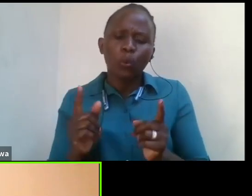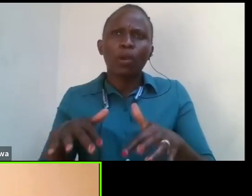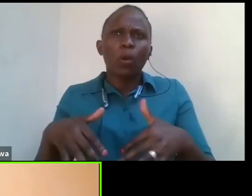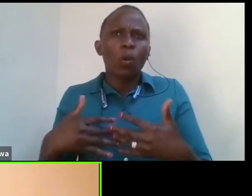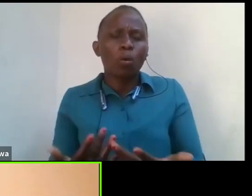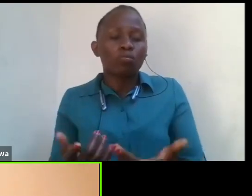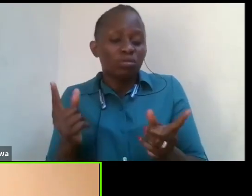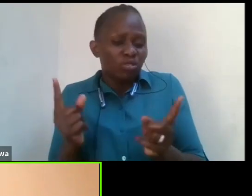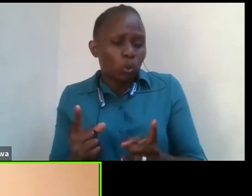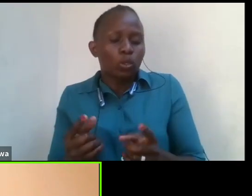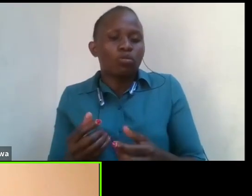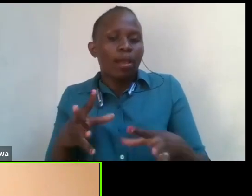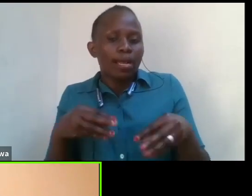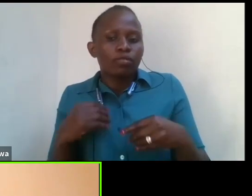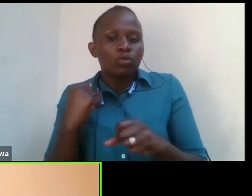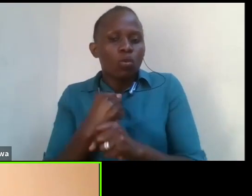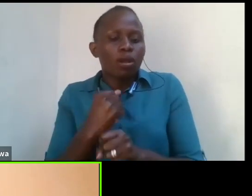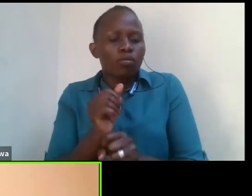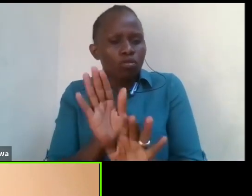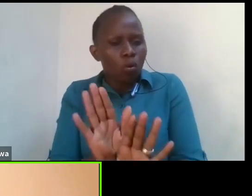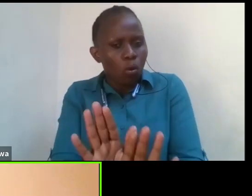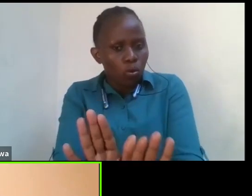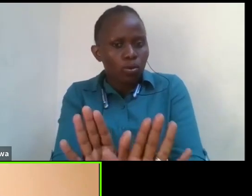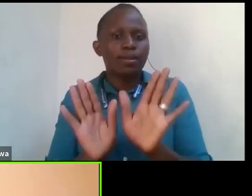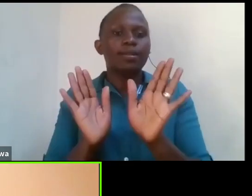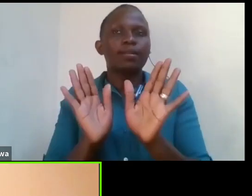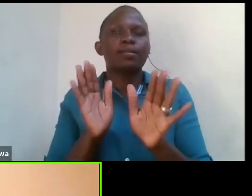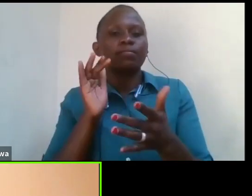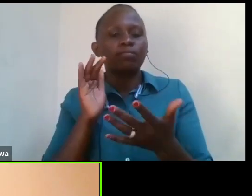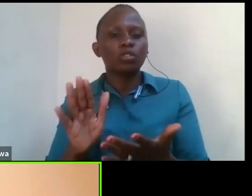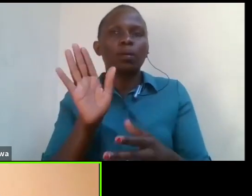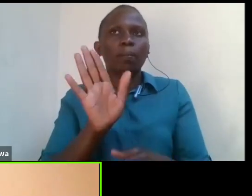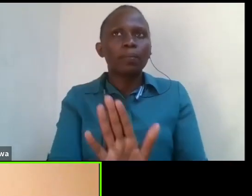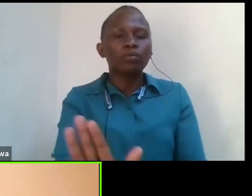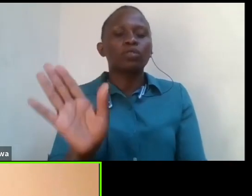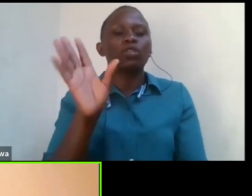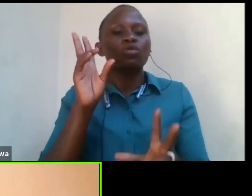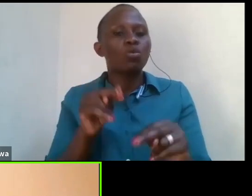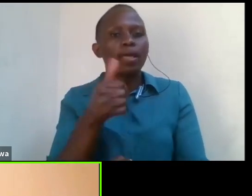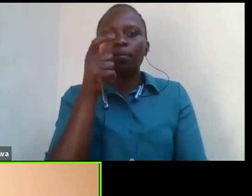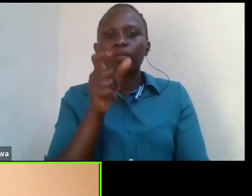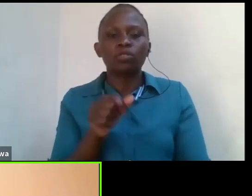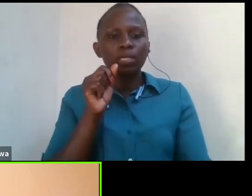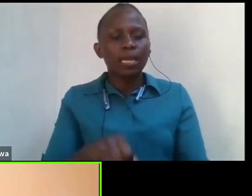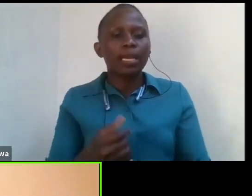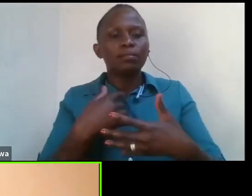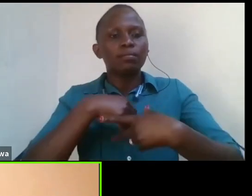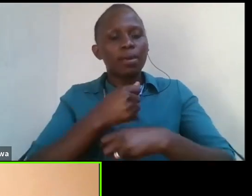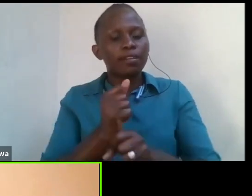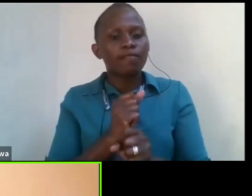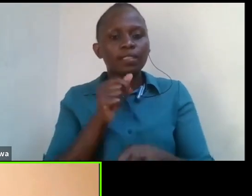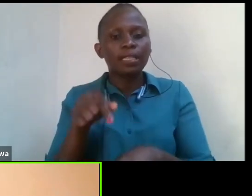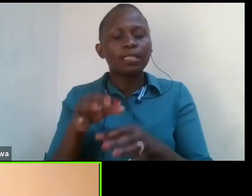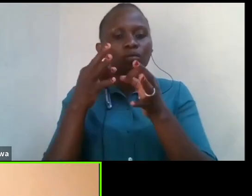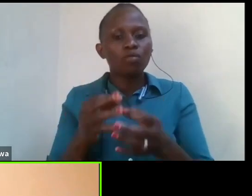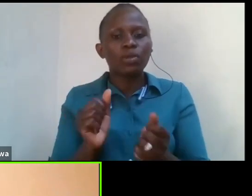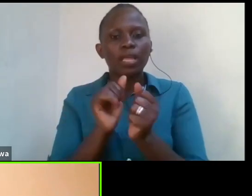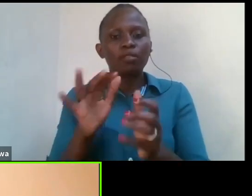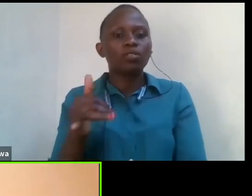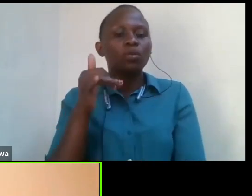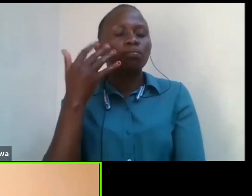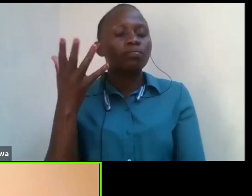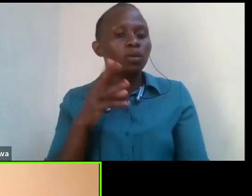to only do this work on your own. It belongs to you. No one else can decide to manufacture this product without your permission. No